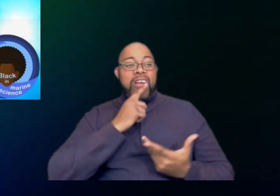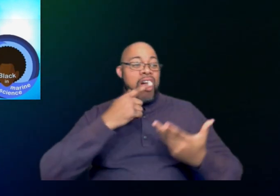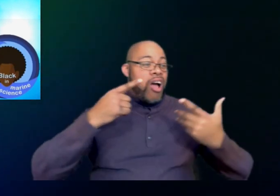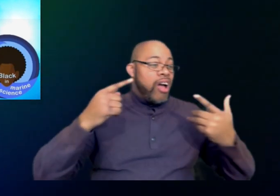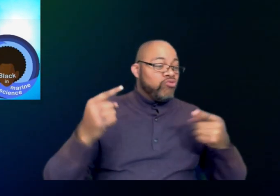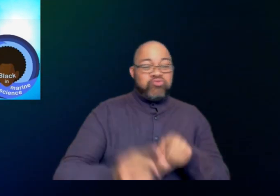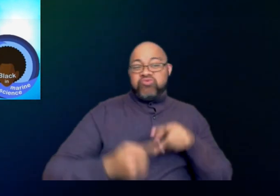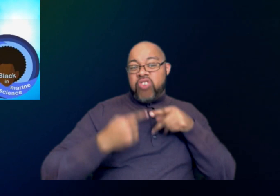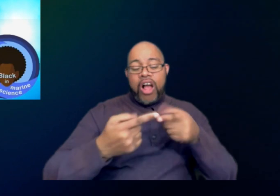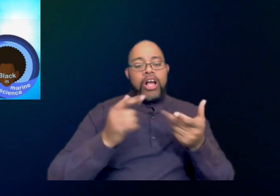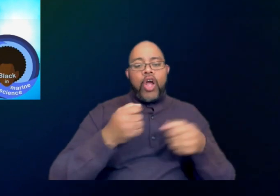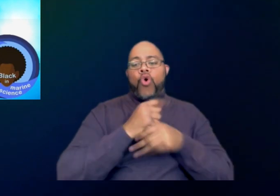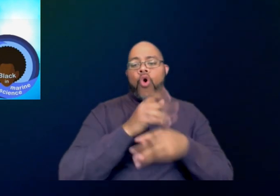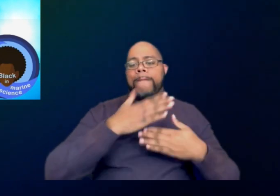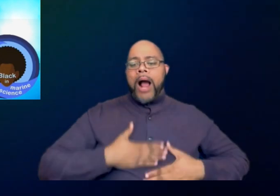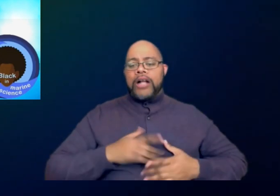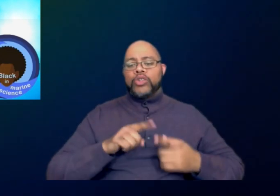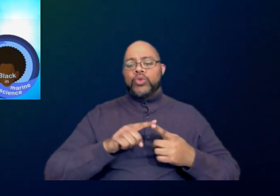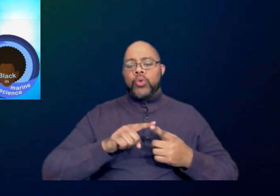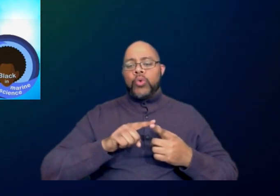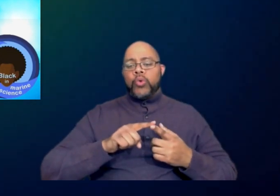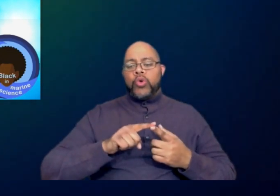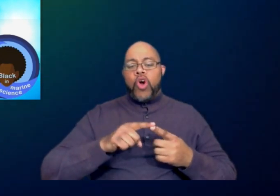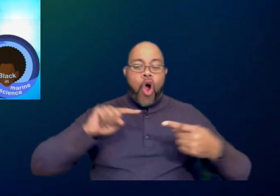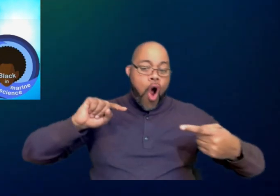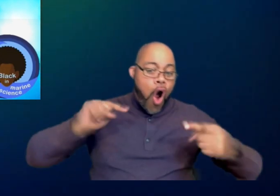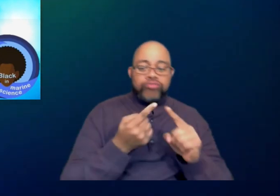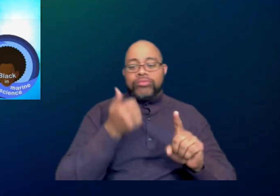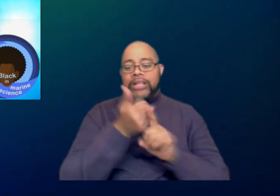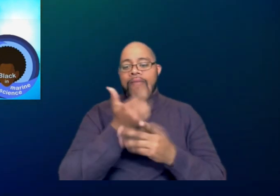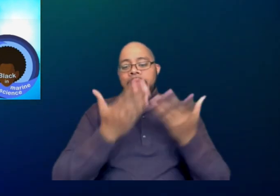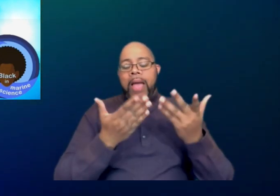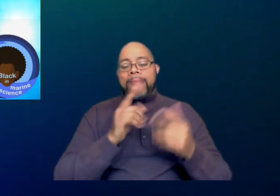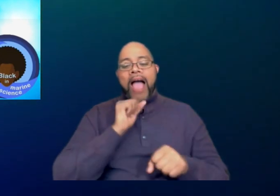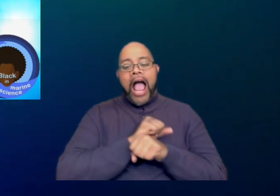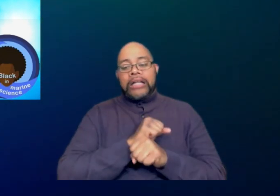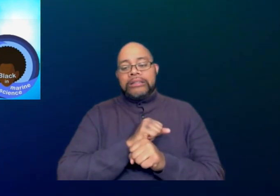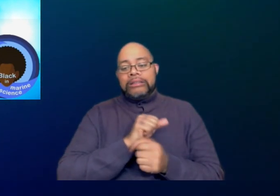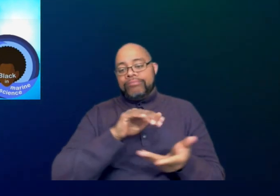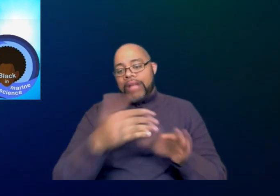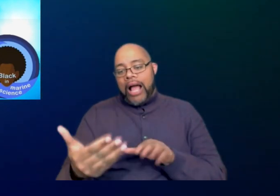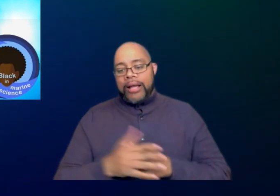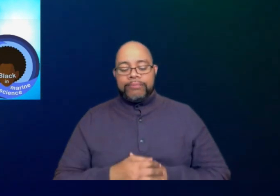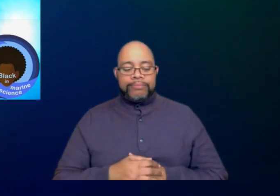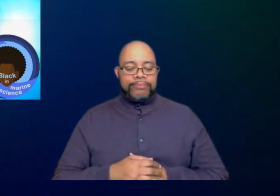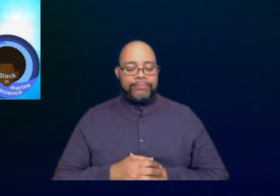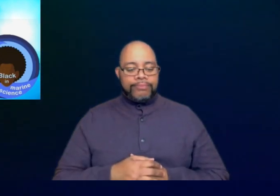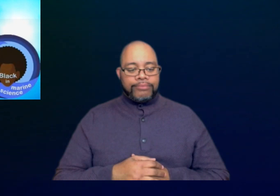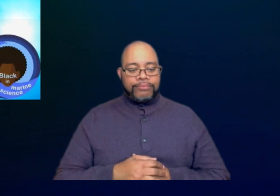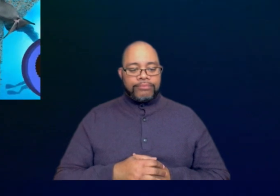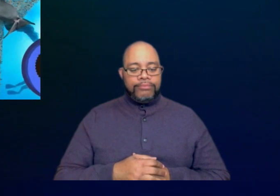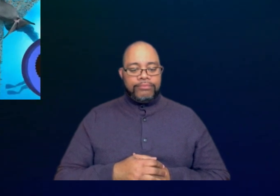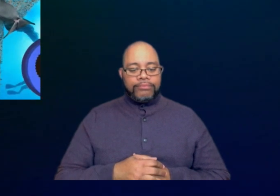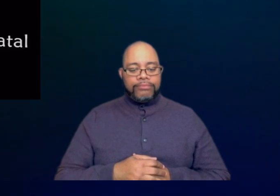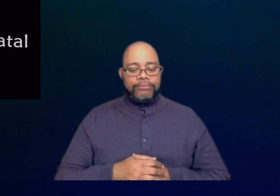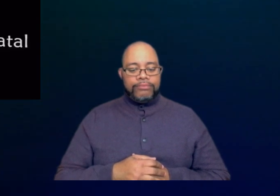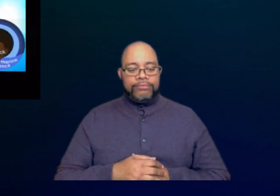so bad actually cause their bodies to end up being so hurt that they may actually pass.